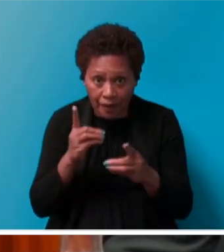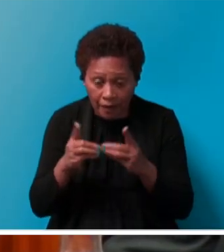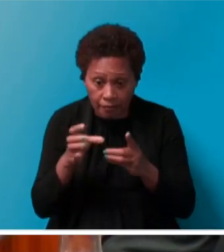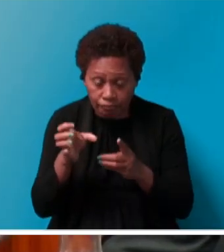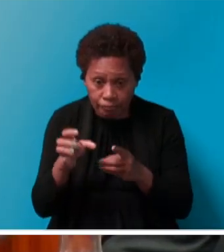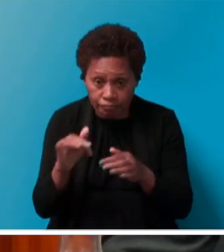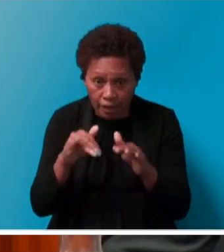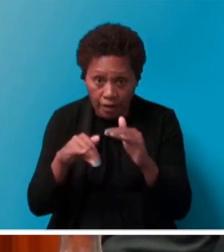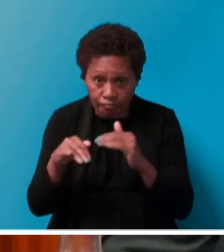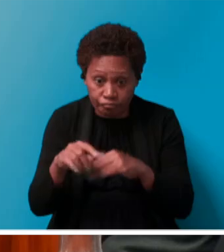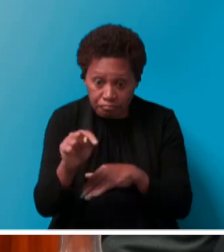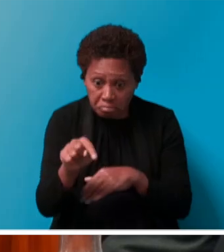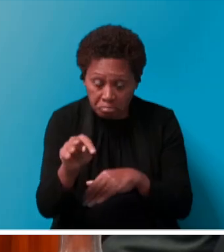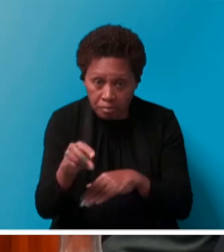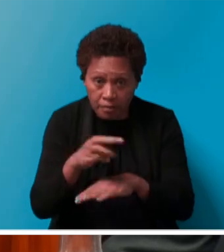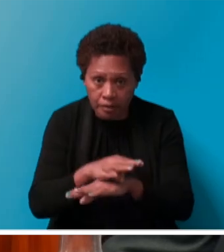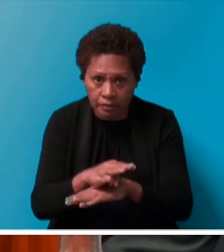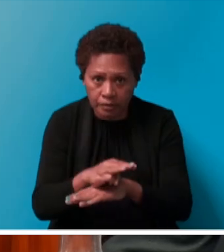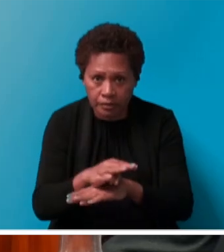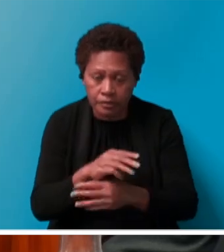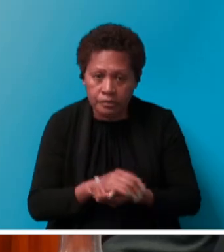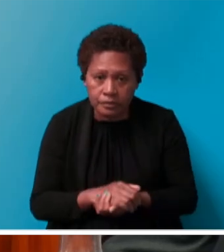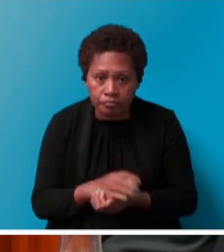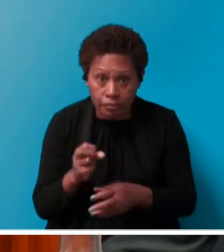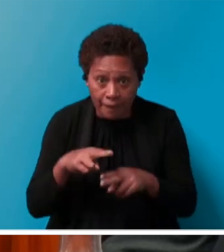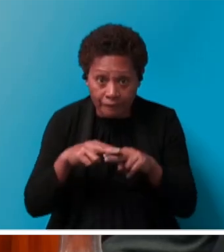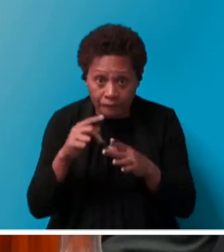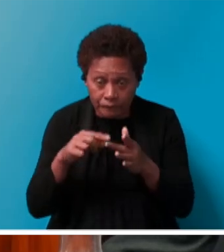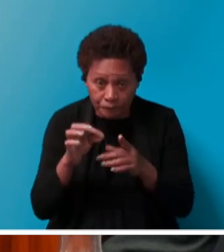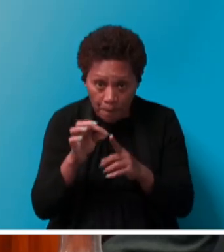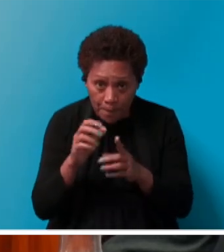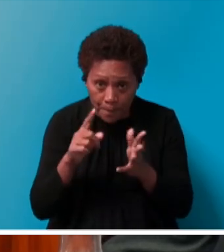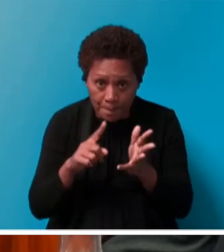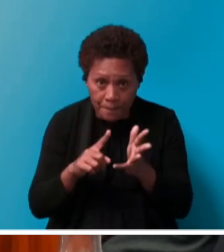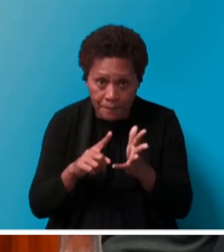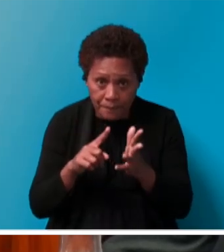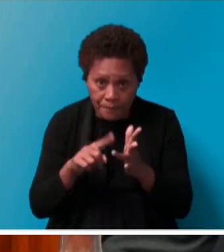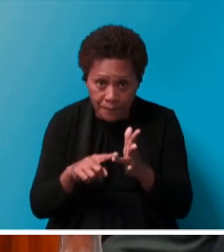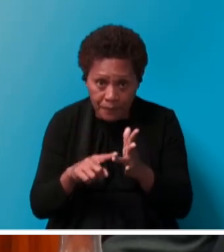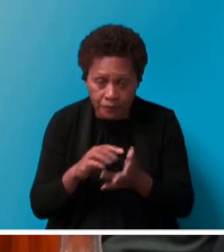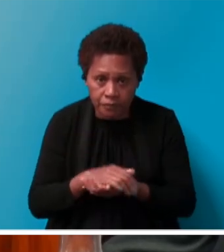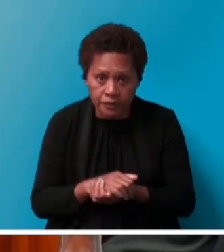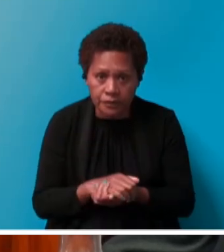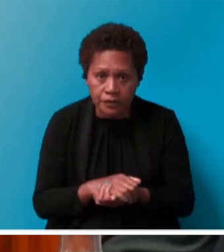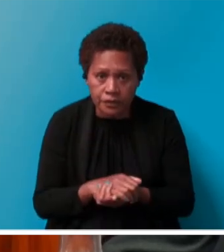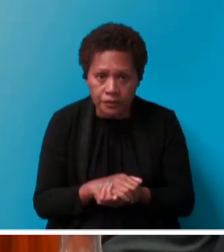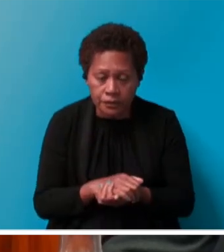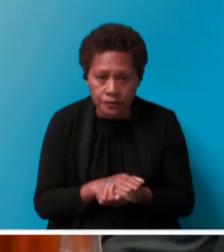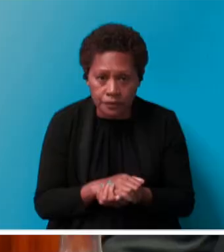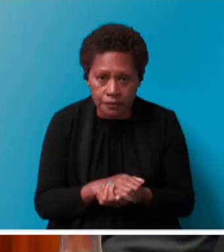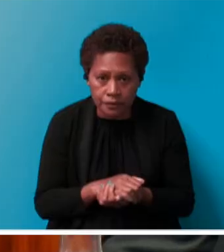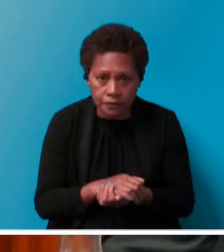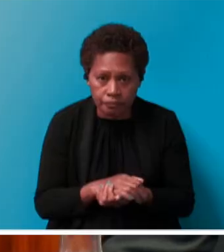For FIPO, it must be dynamic, digitally enabled institution that does not just register